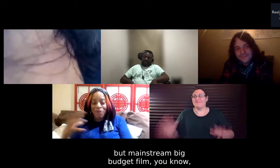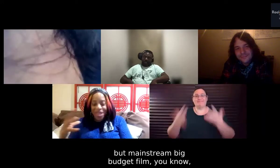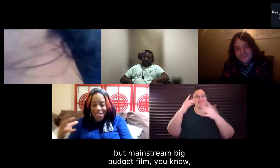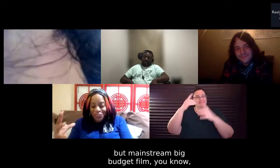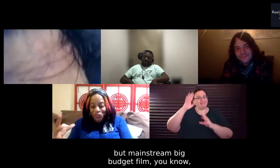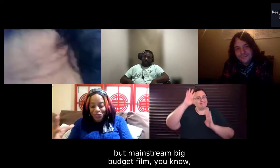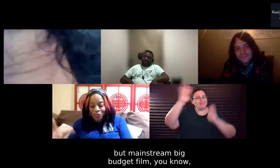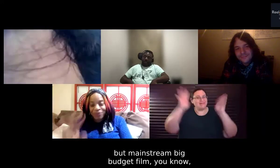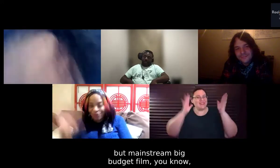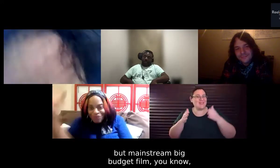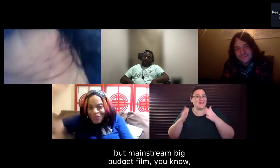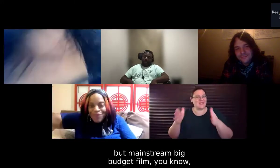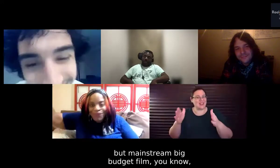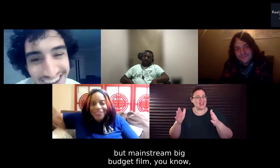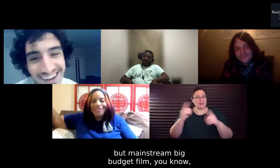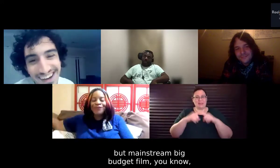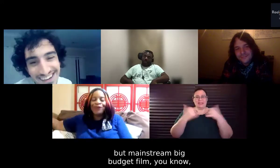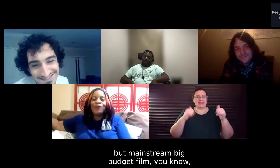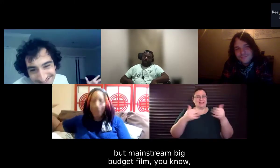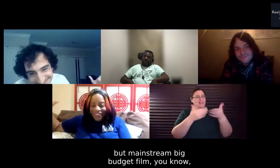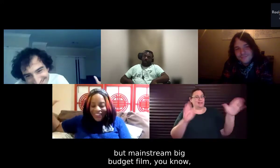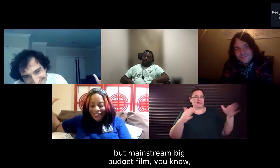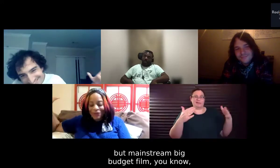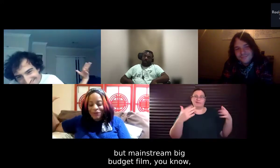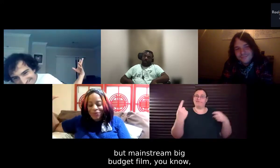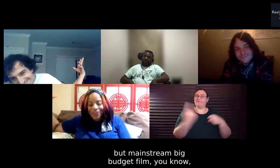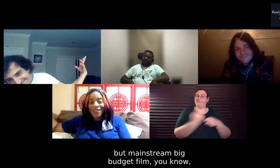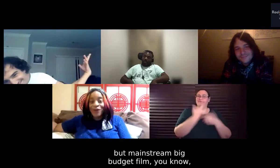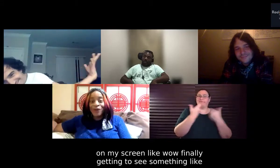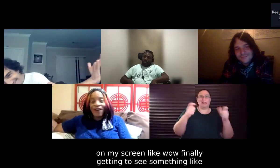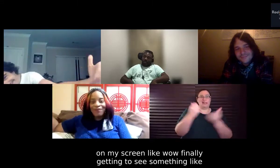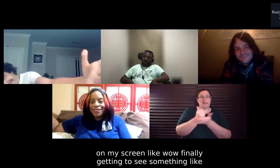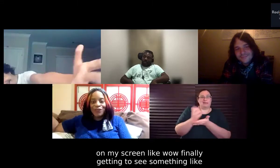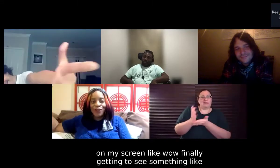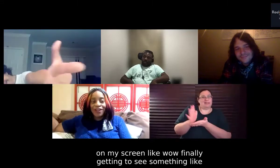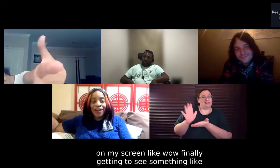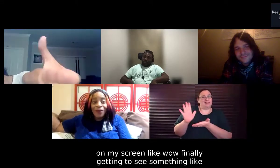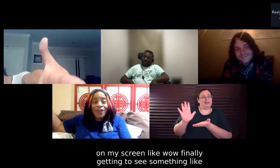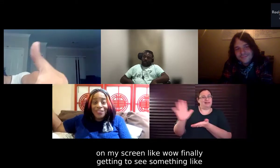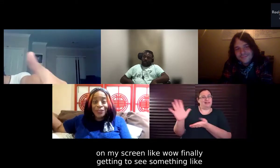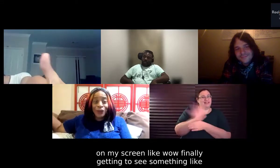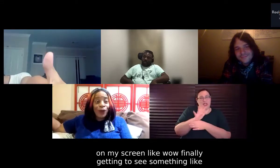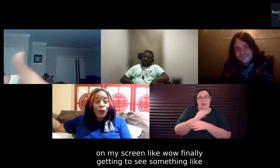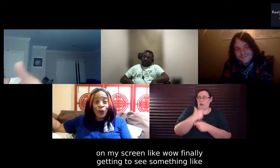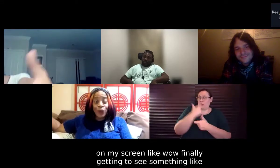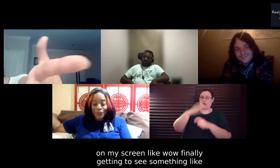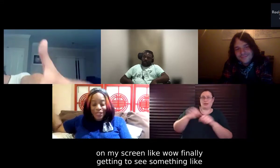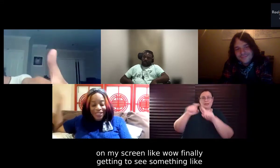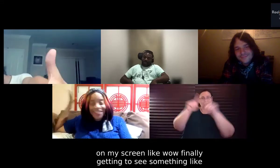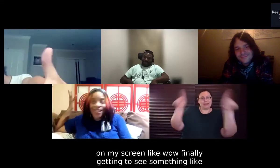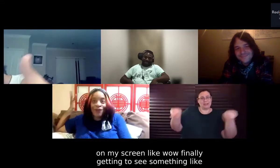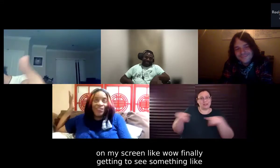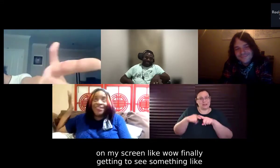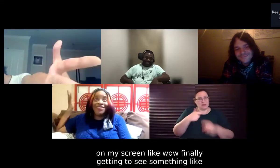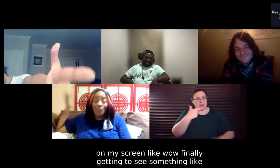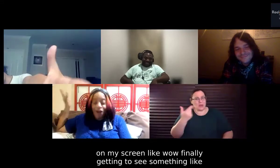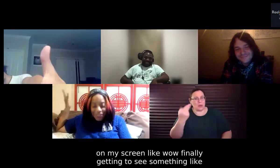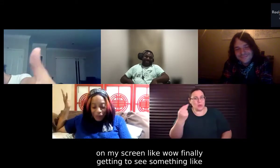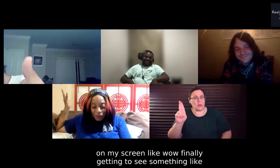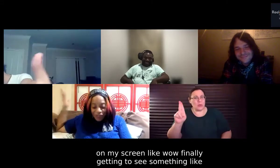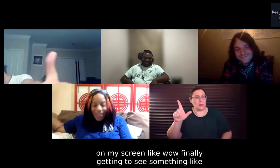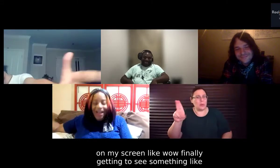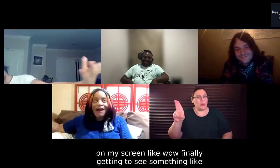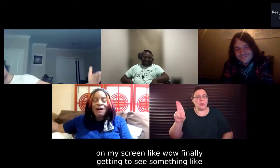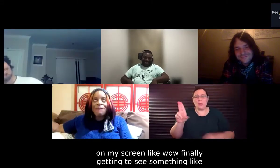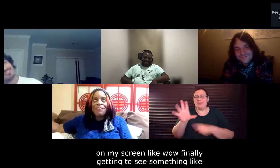but mainstream, big budget film, on my screen. I watched it on Hulu, and that was just